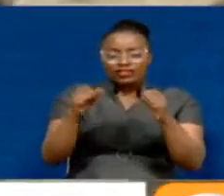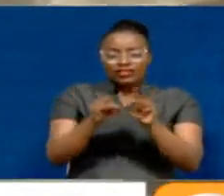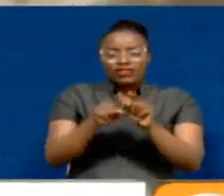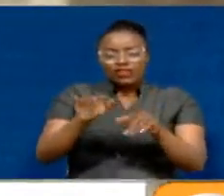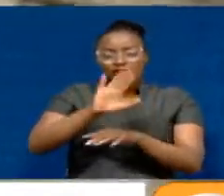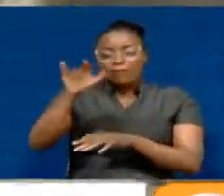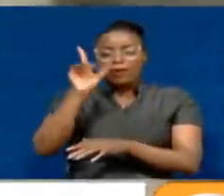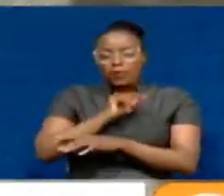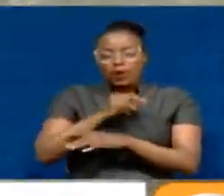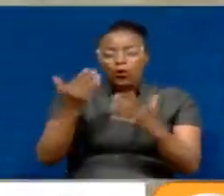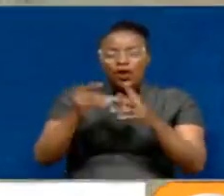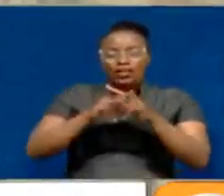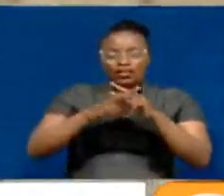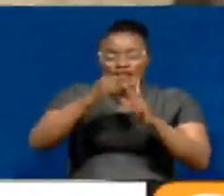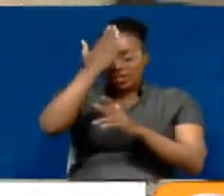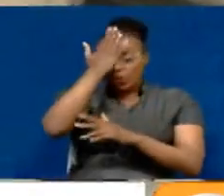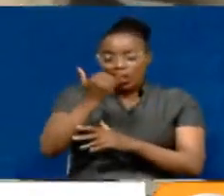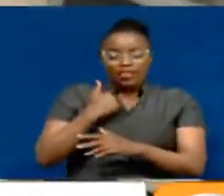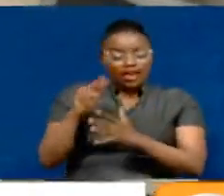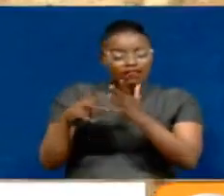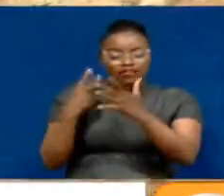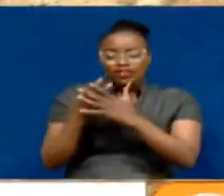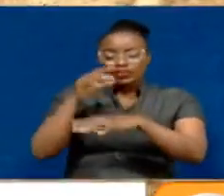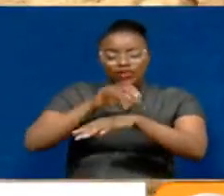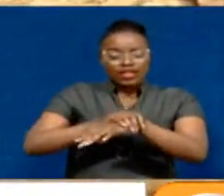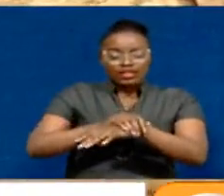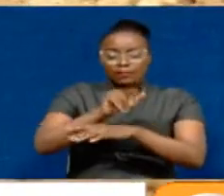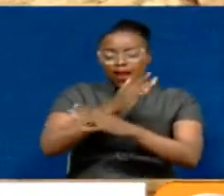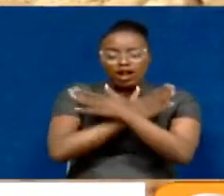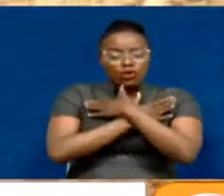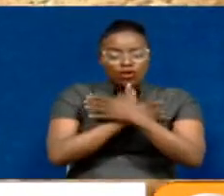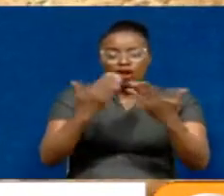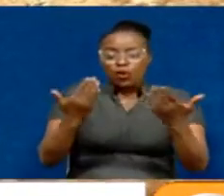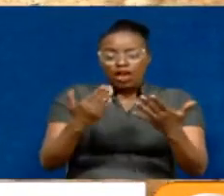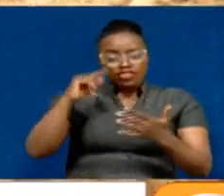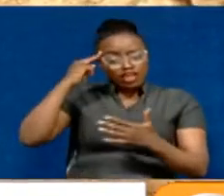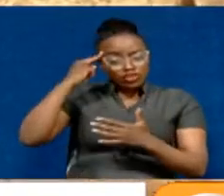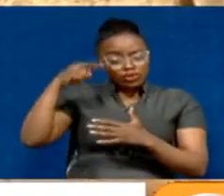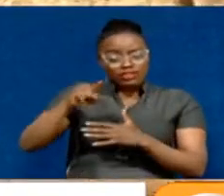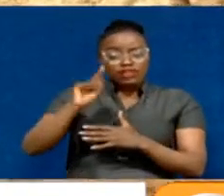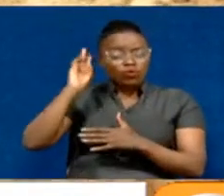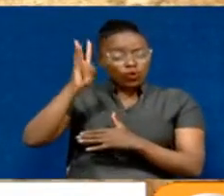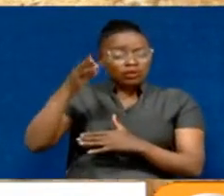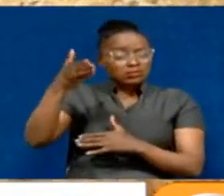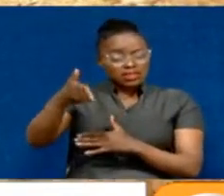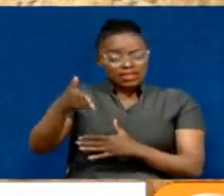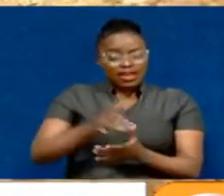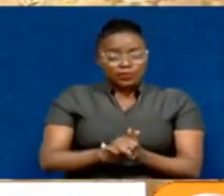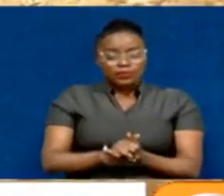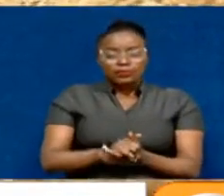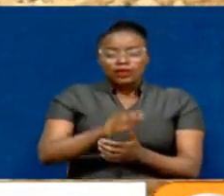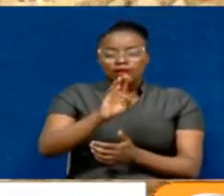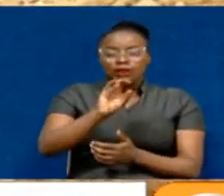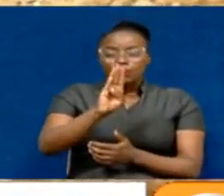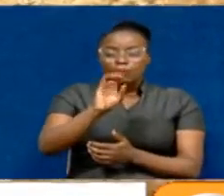have gone back to where they began as they have failed to retrieve their colleague where they thought he would be. Boniface Otieno,